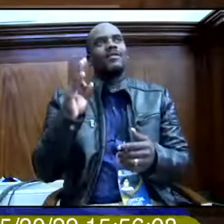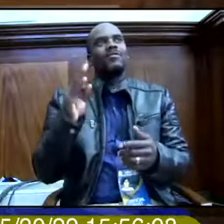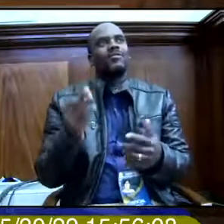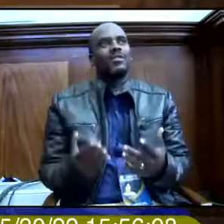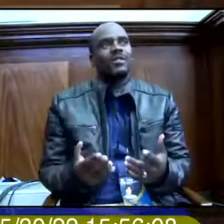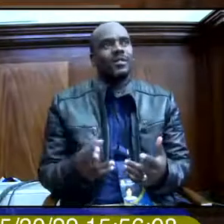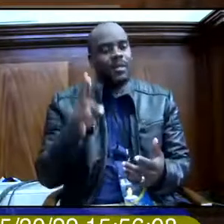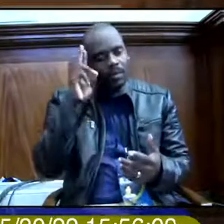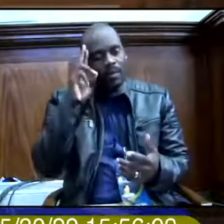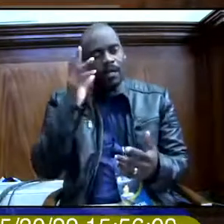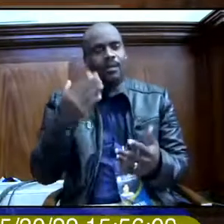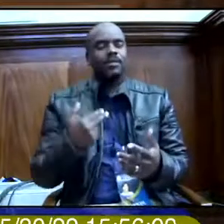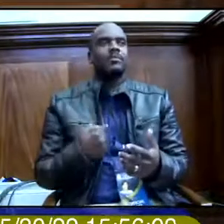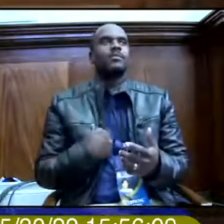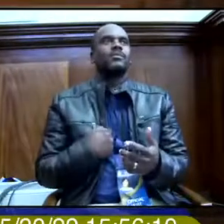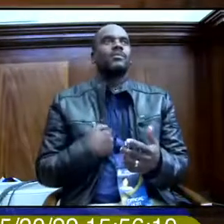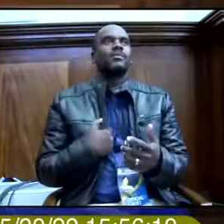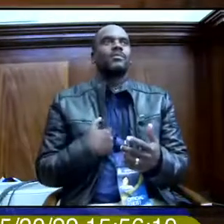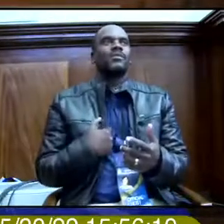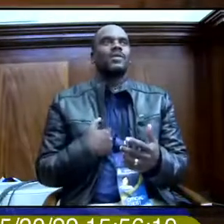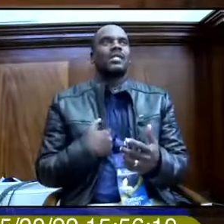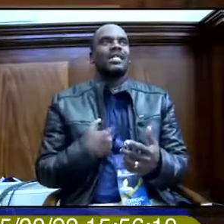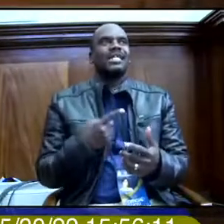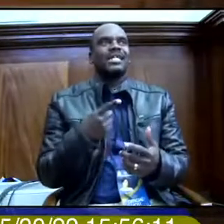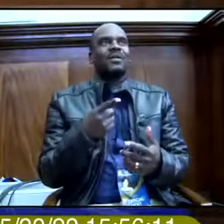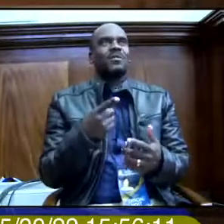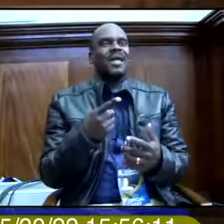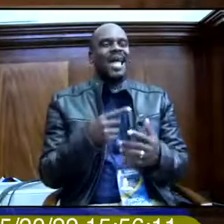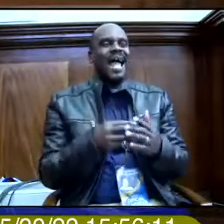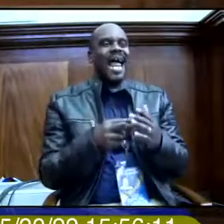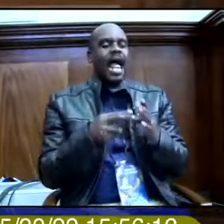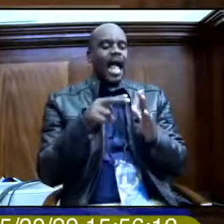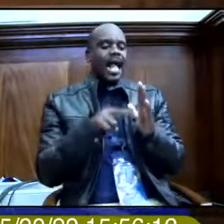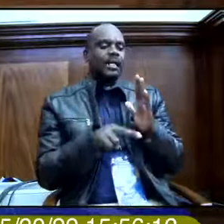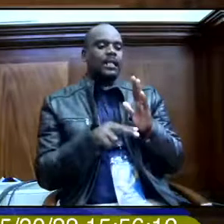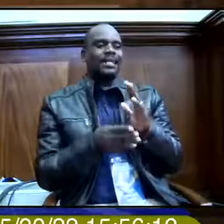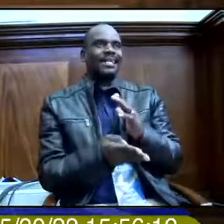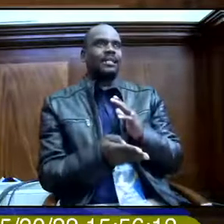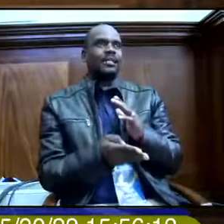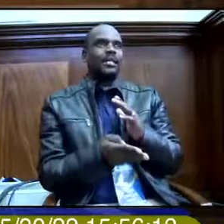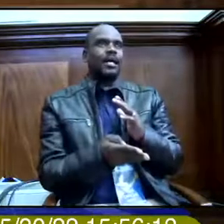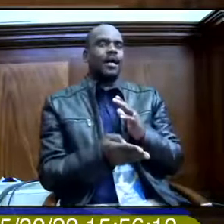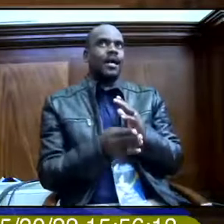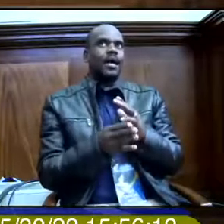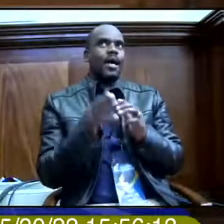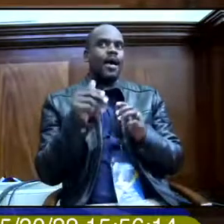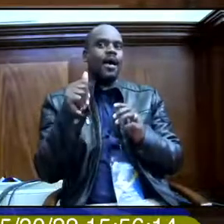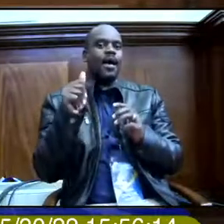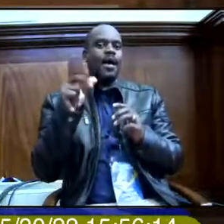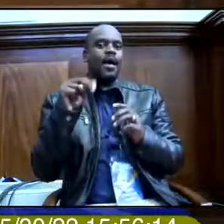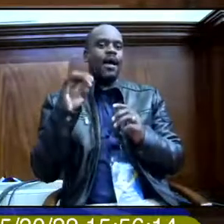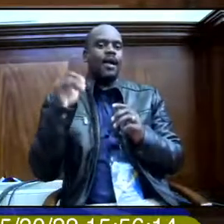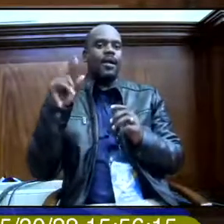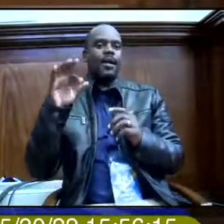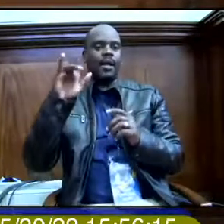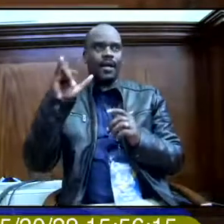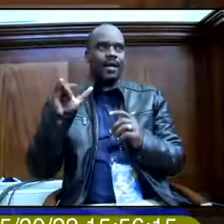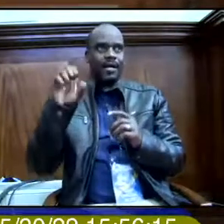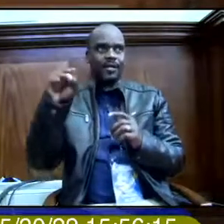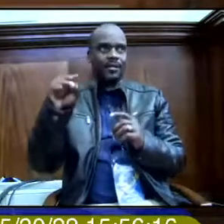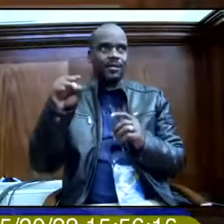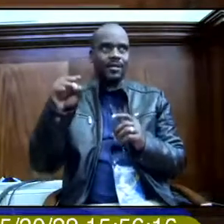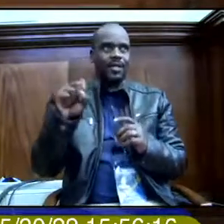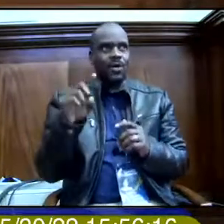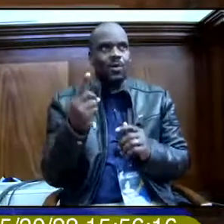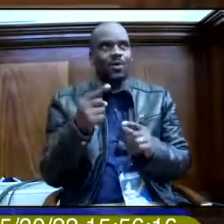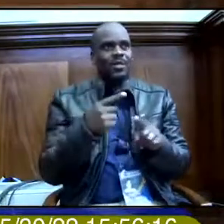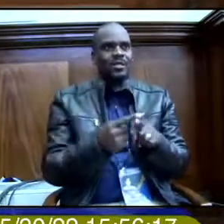example when you analyze particularly the issue of austerity programs one will cite an